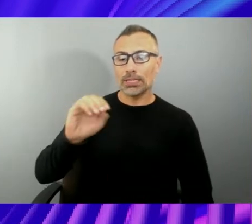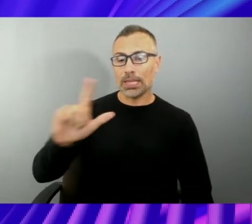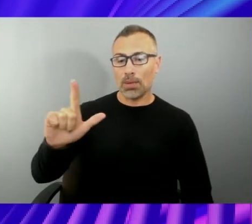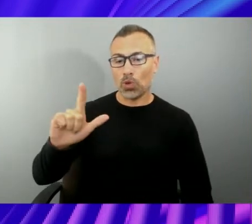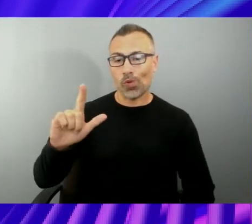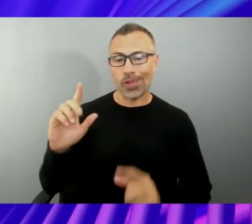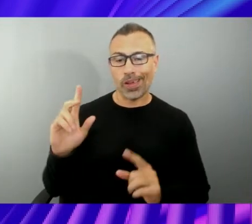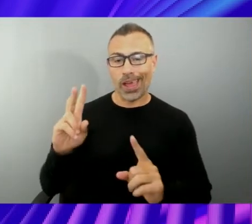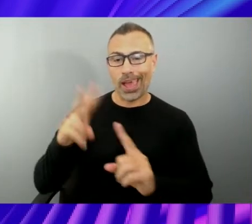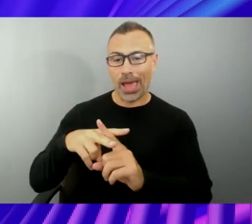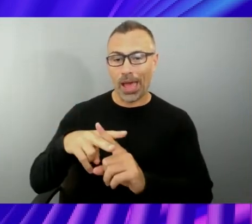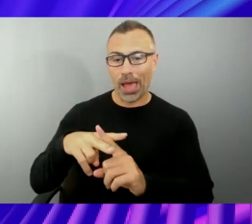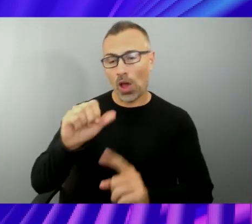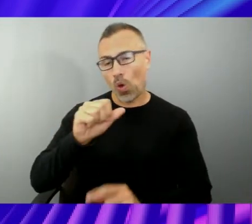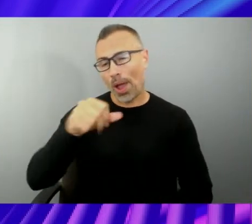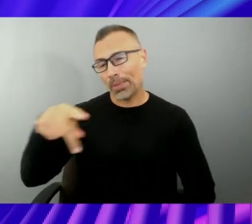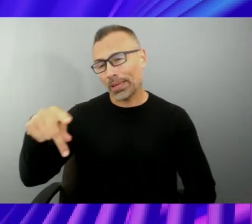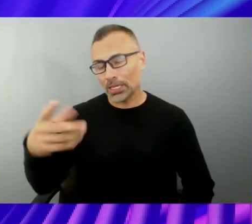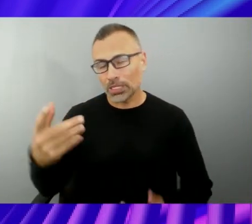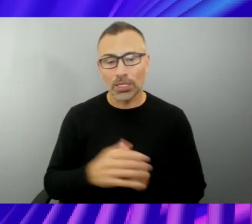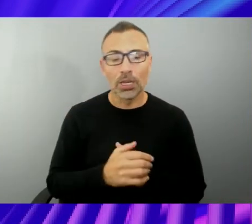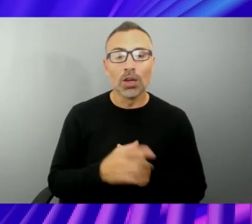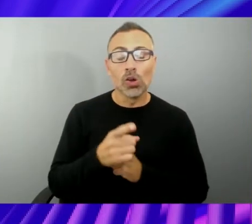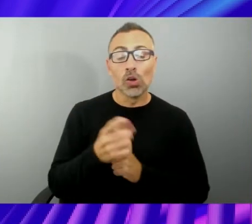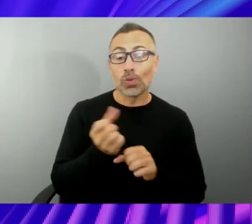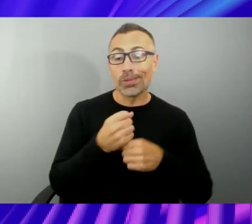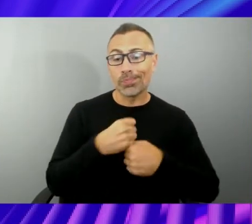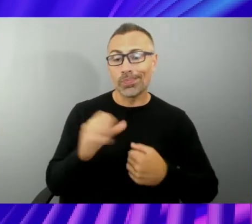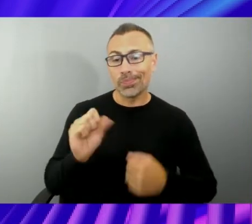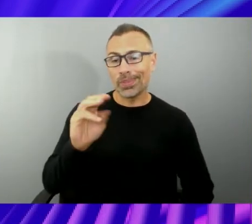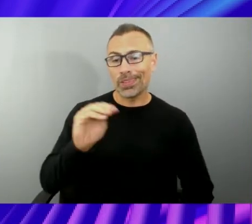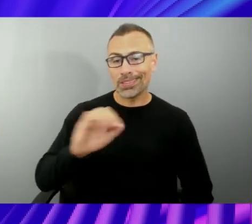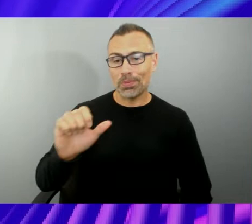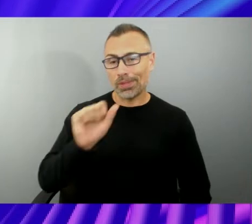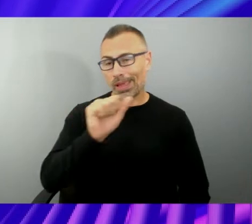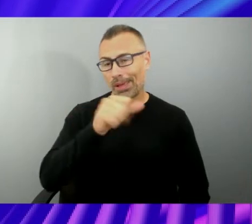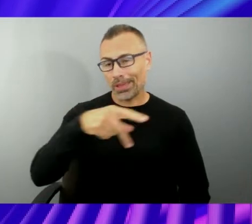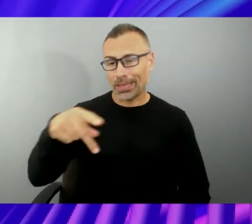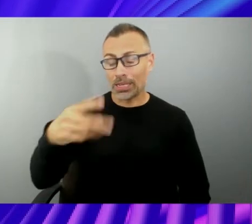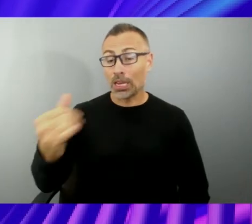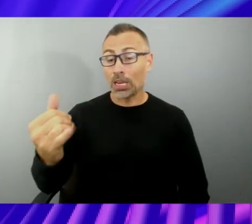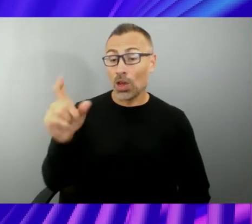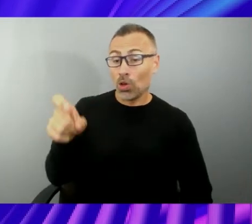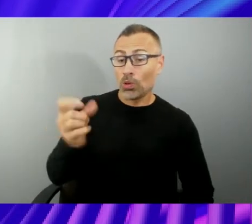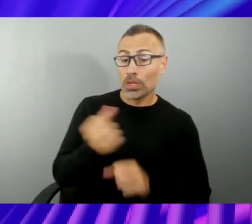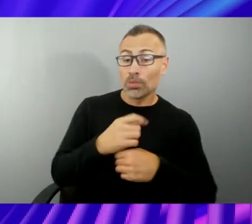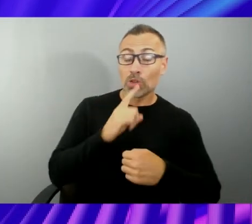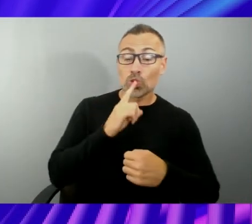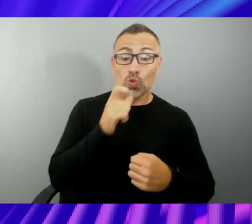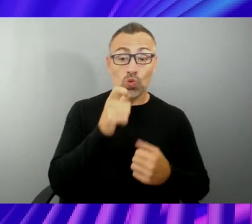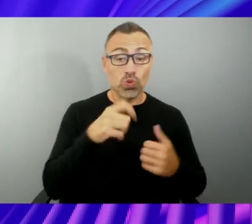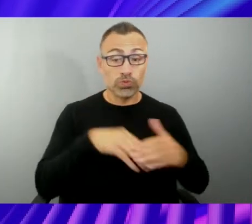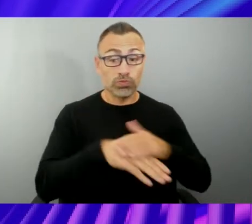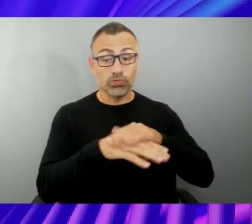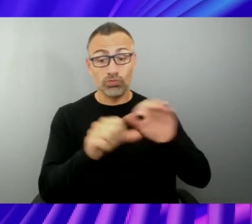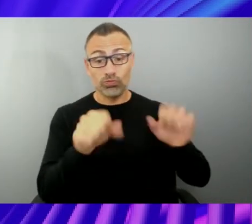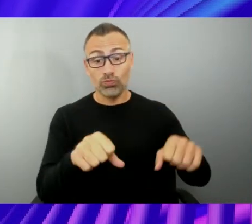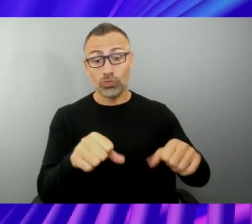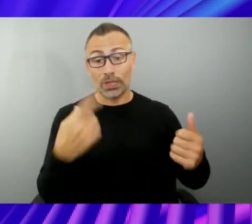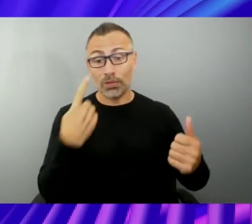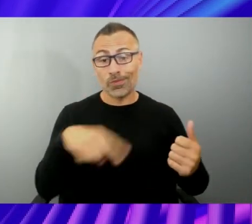Mm. Because we created application SAML application. Now we need to ensure that who can access this Amazon